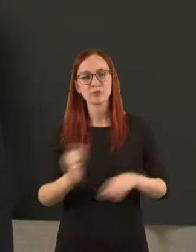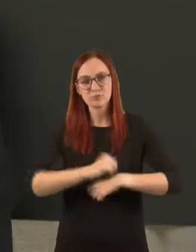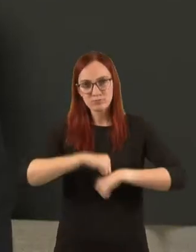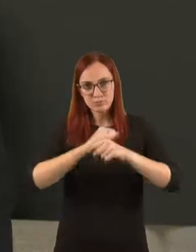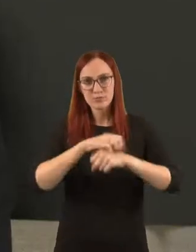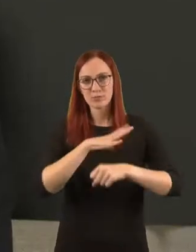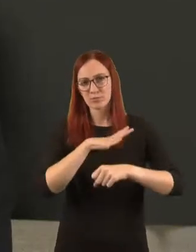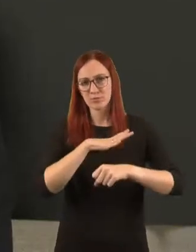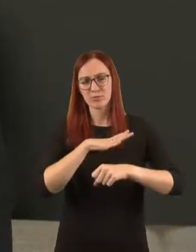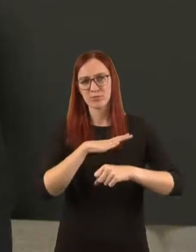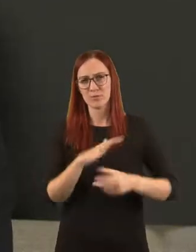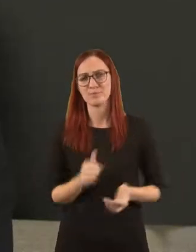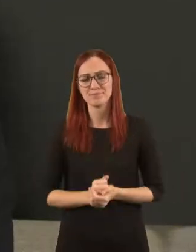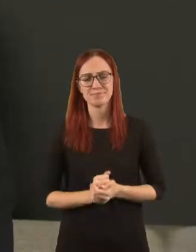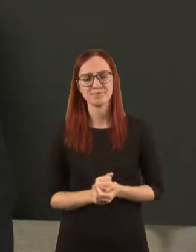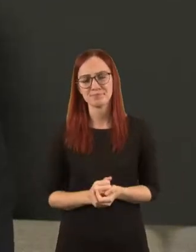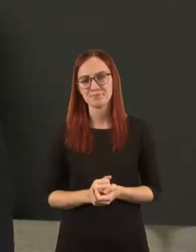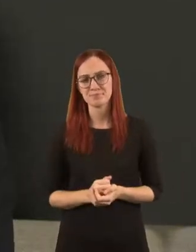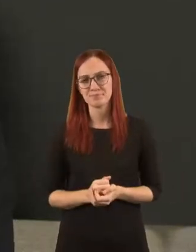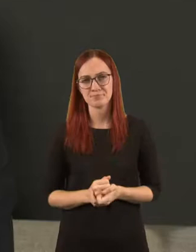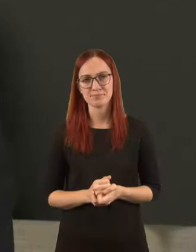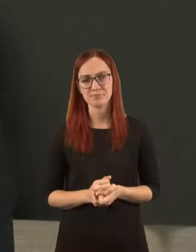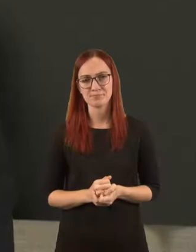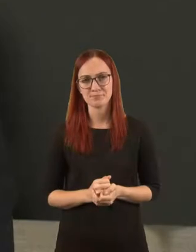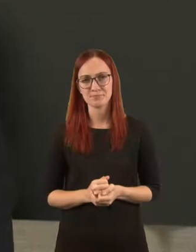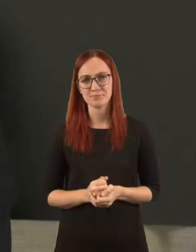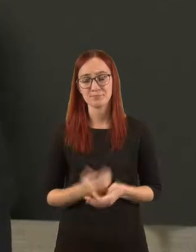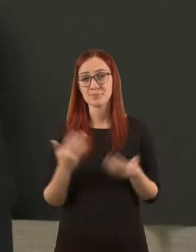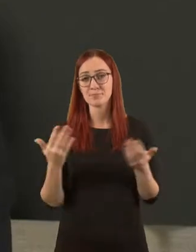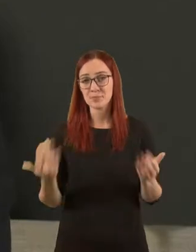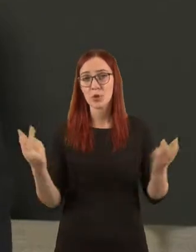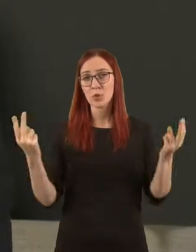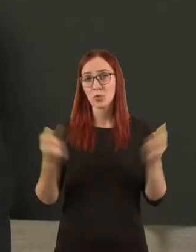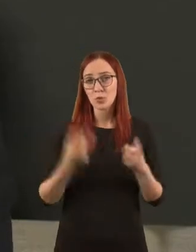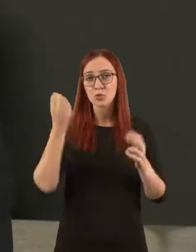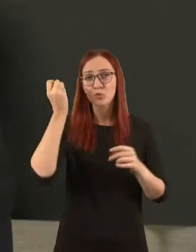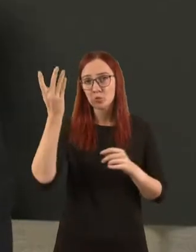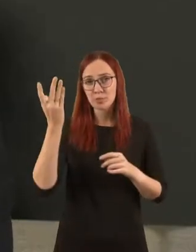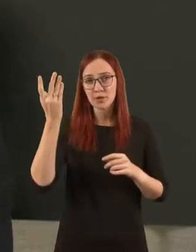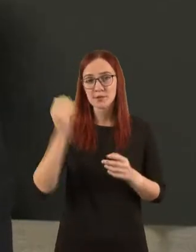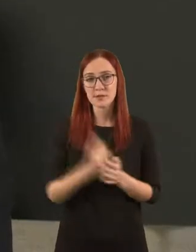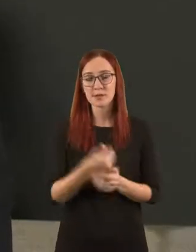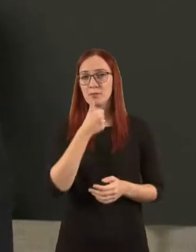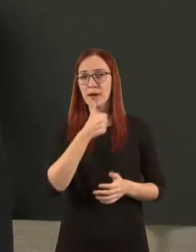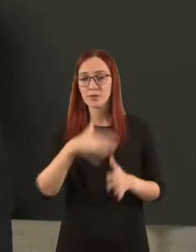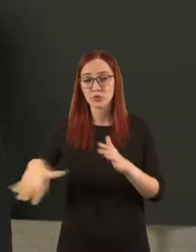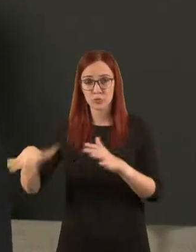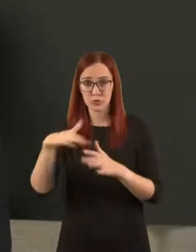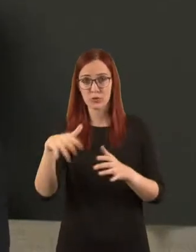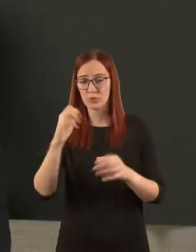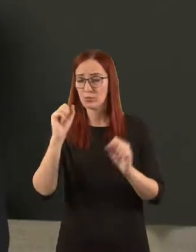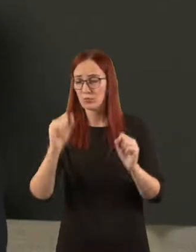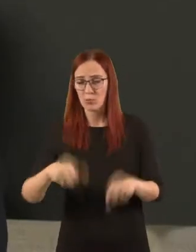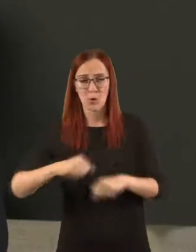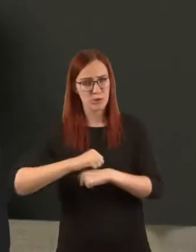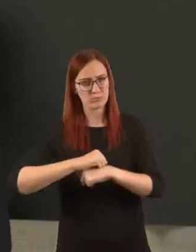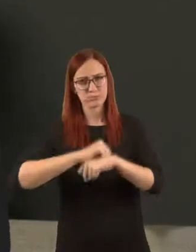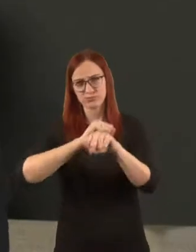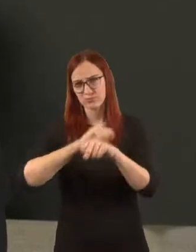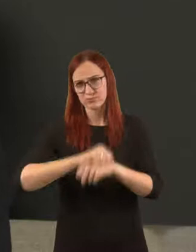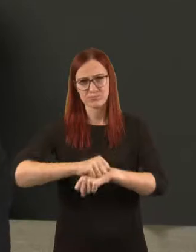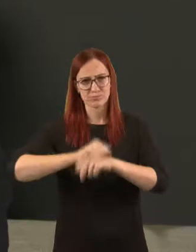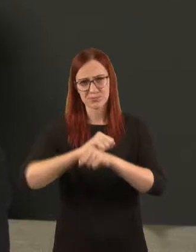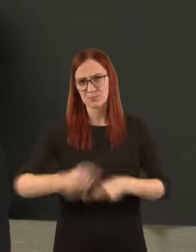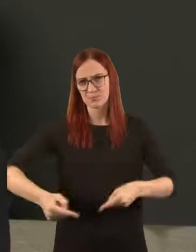the diesel tax, which means that France, from a global leader, went back to being an average country. So